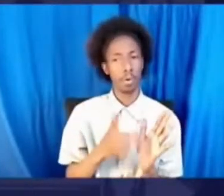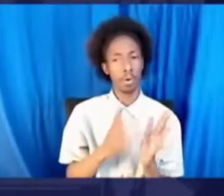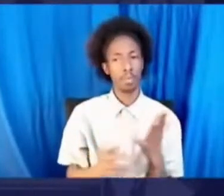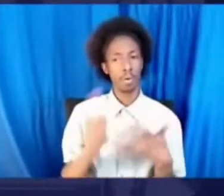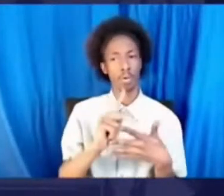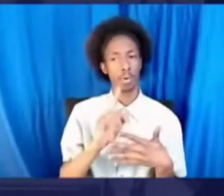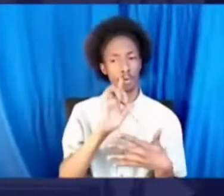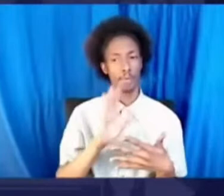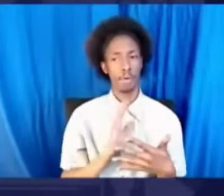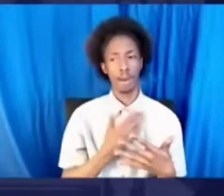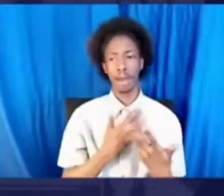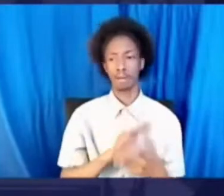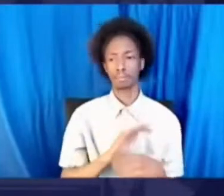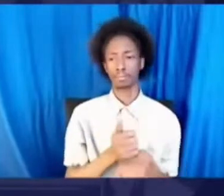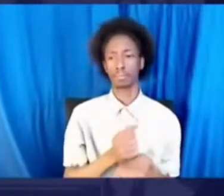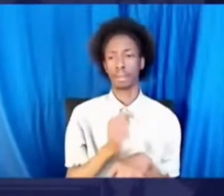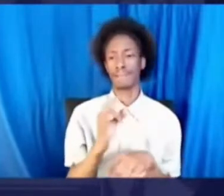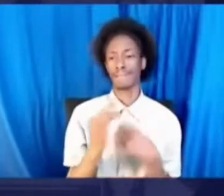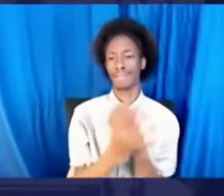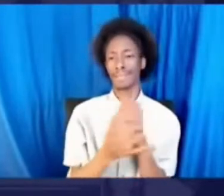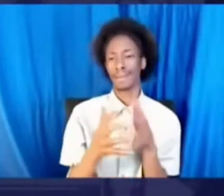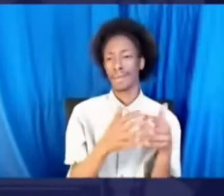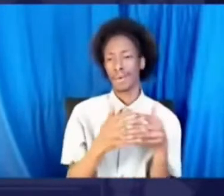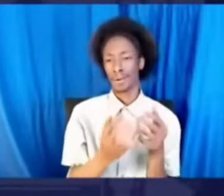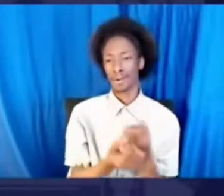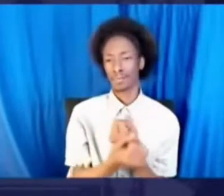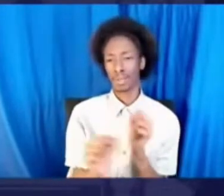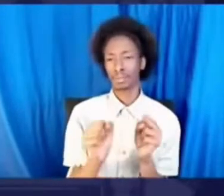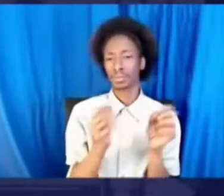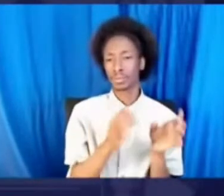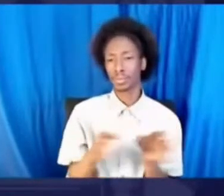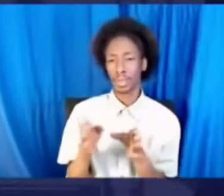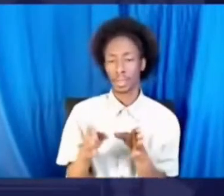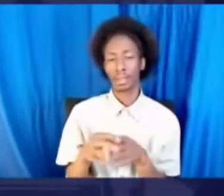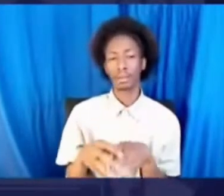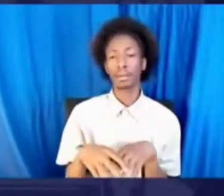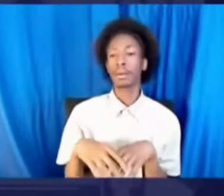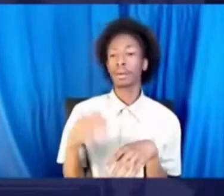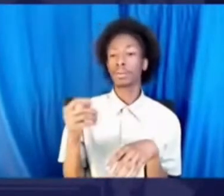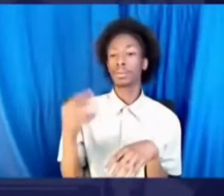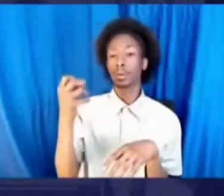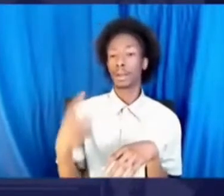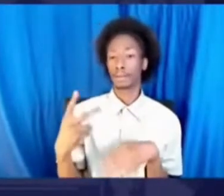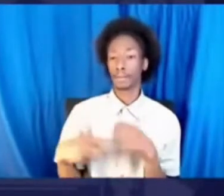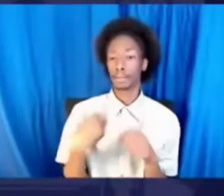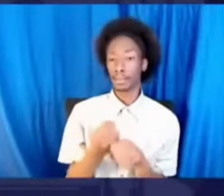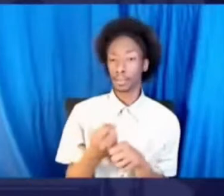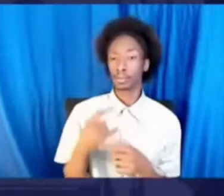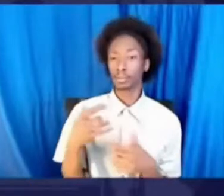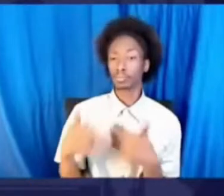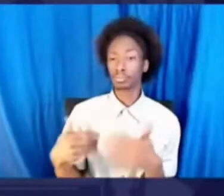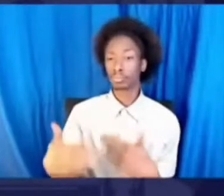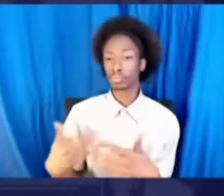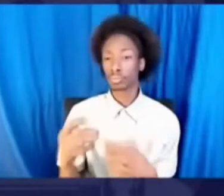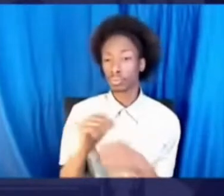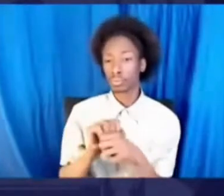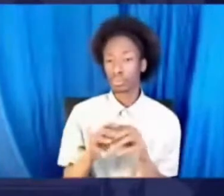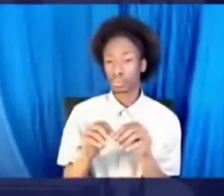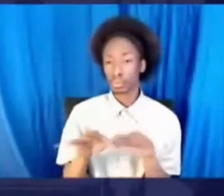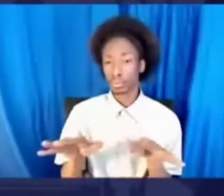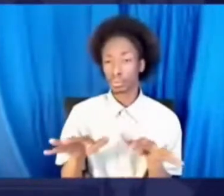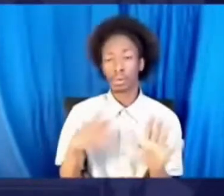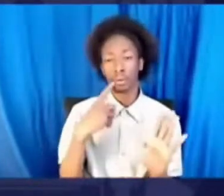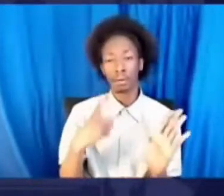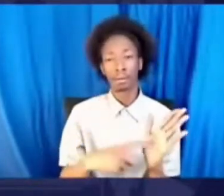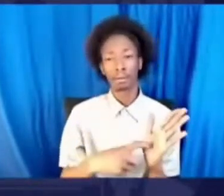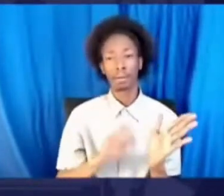the American Rescue Plan. 2.5 years into the pandemic, data indicates that our recovery